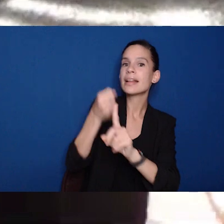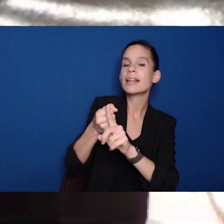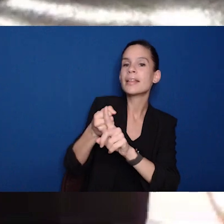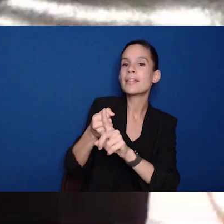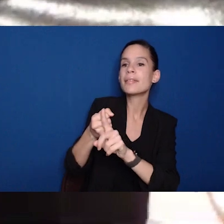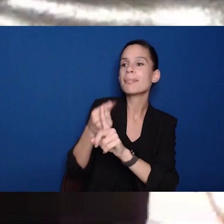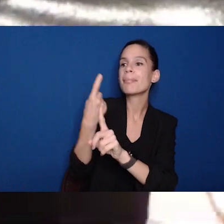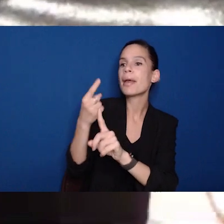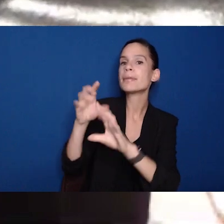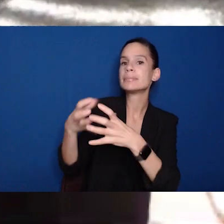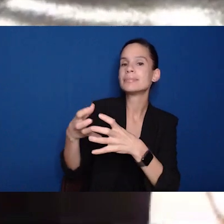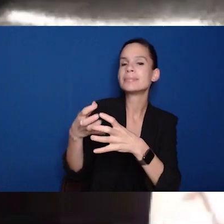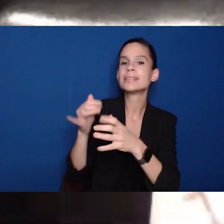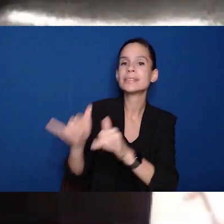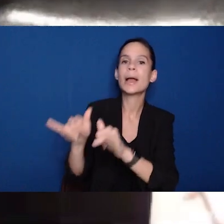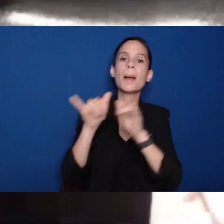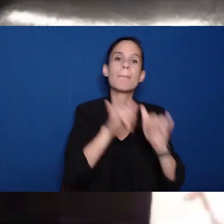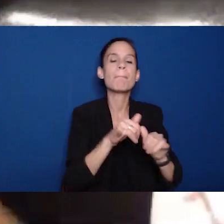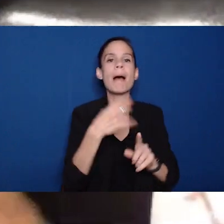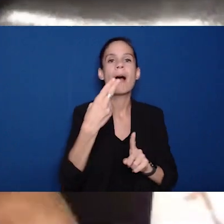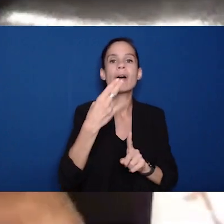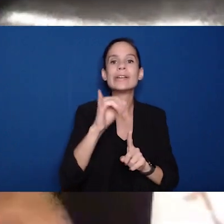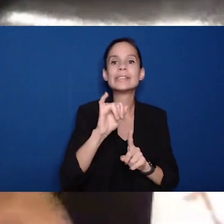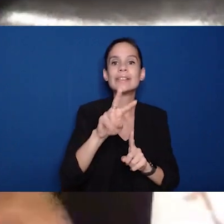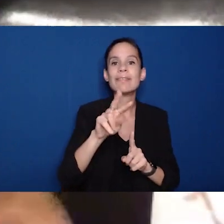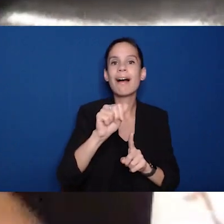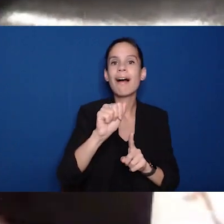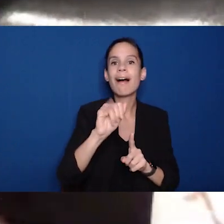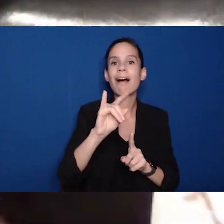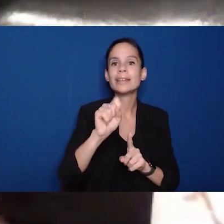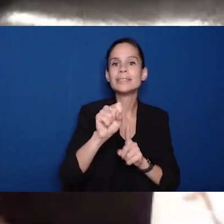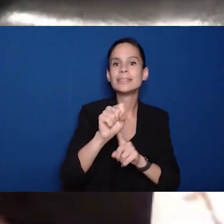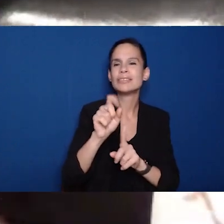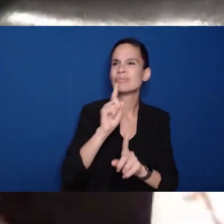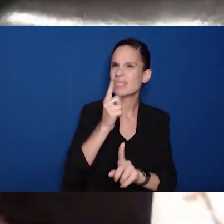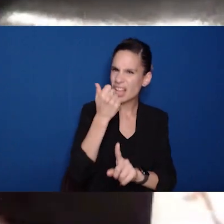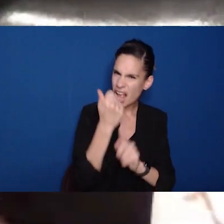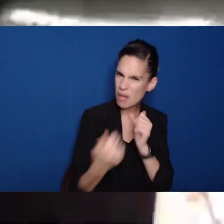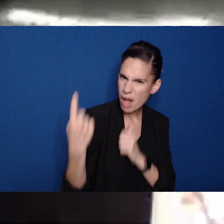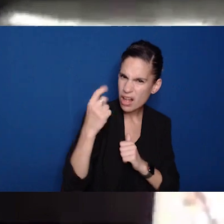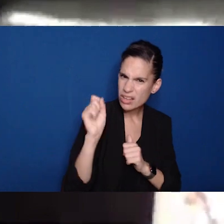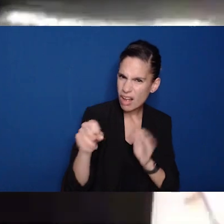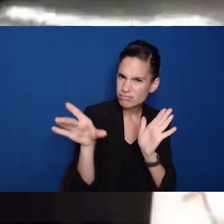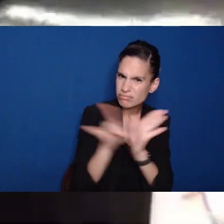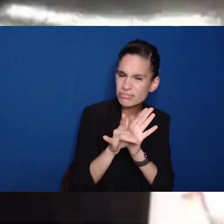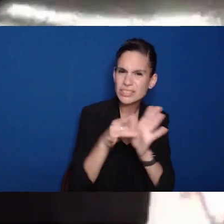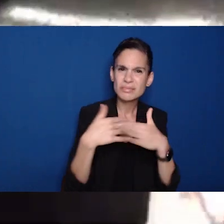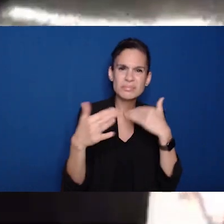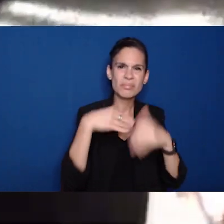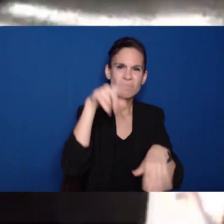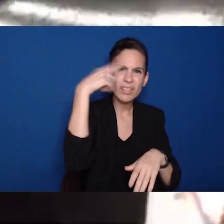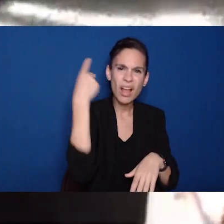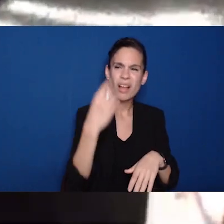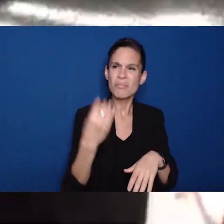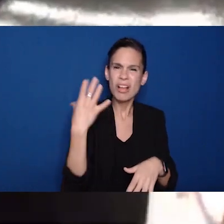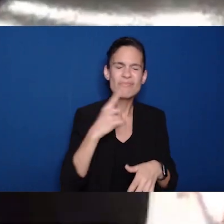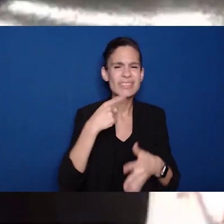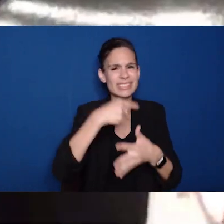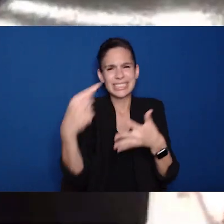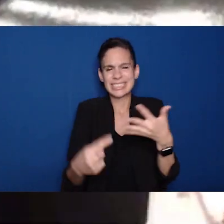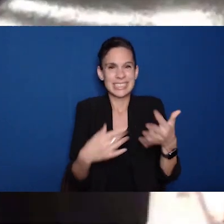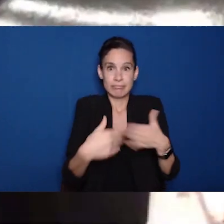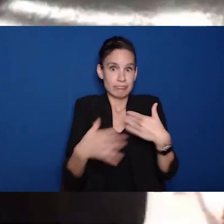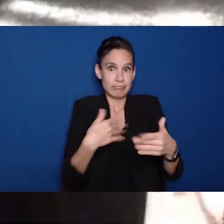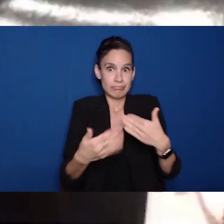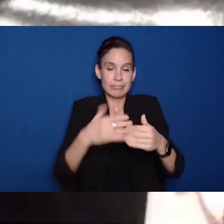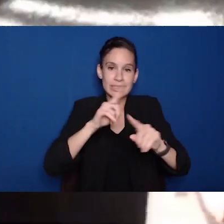mean? It doesn't discriminate across borders, across race, across everything. It is just not kind. All